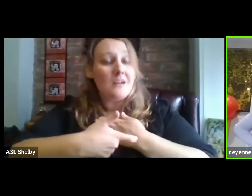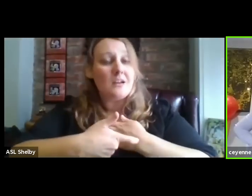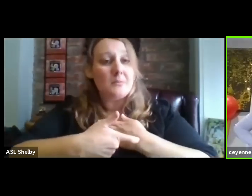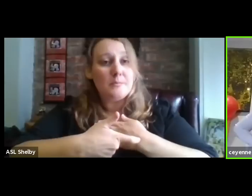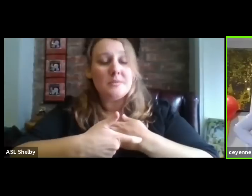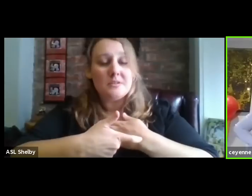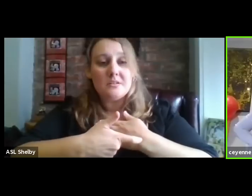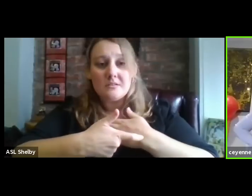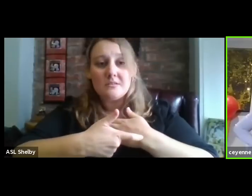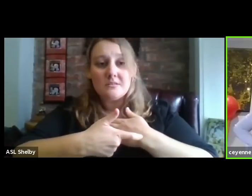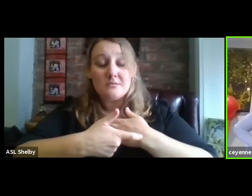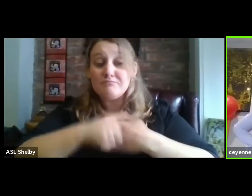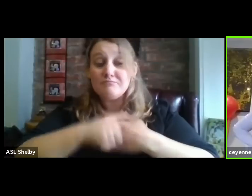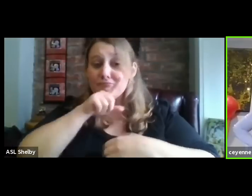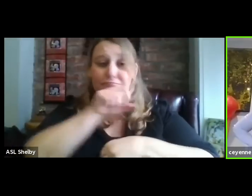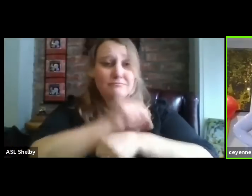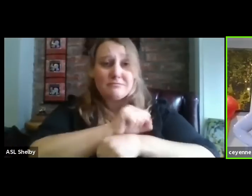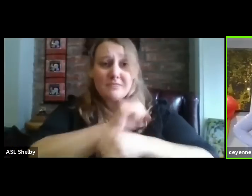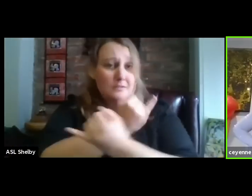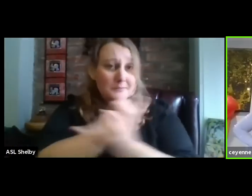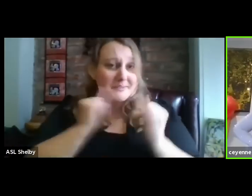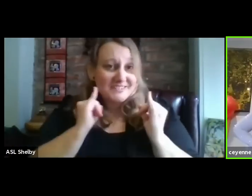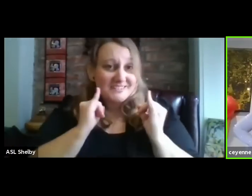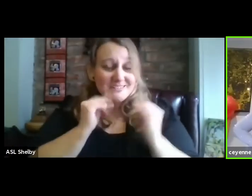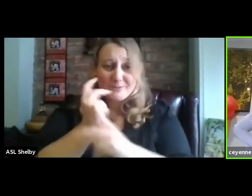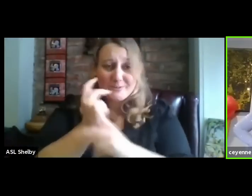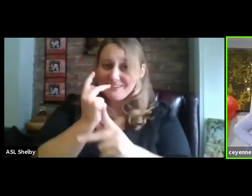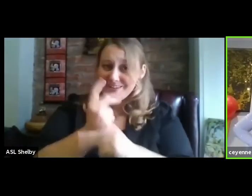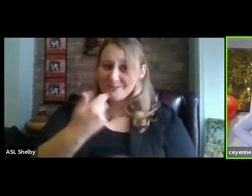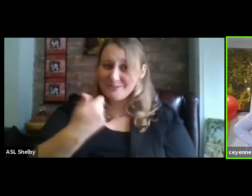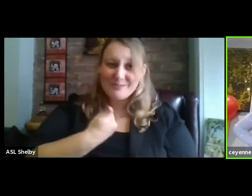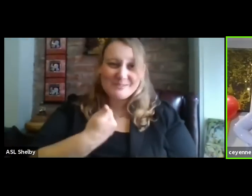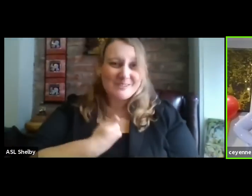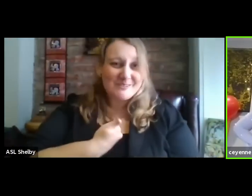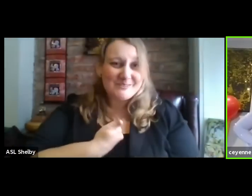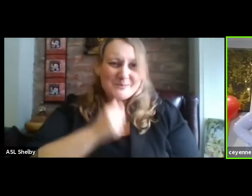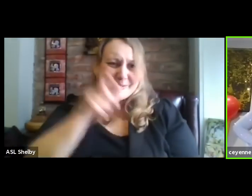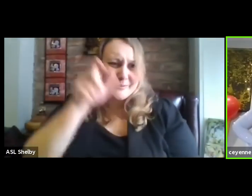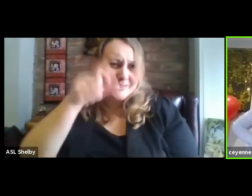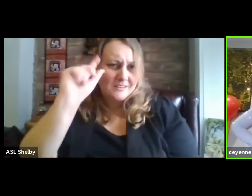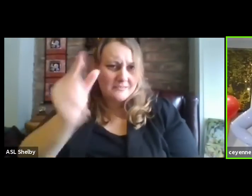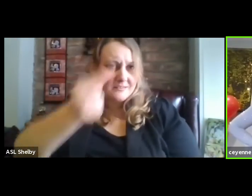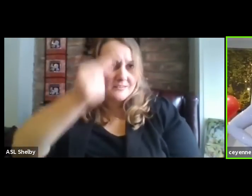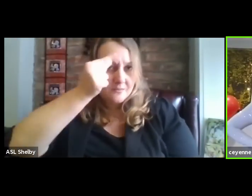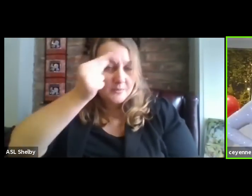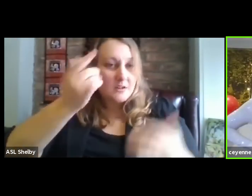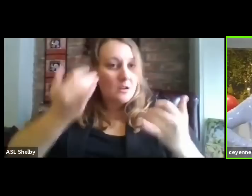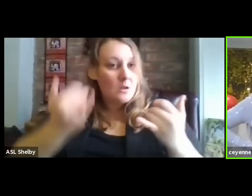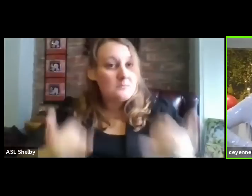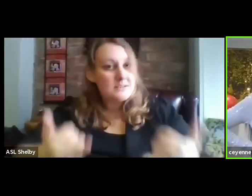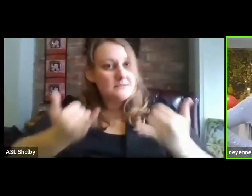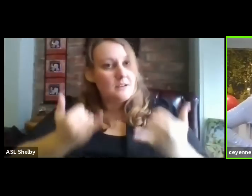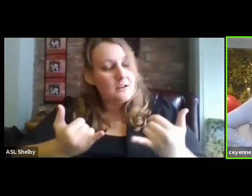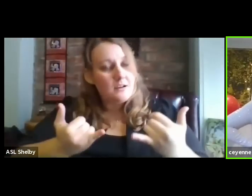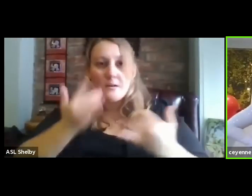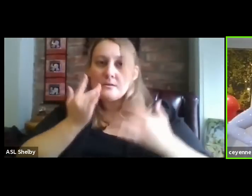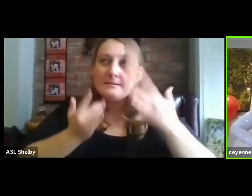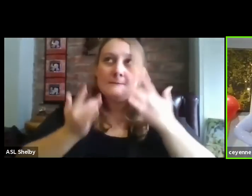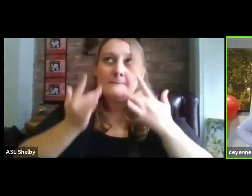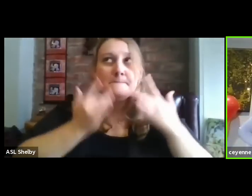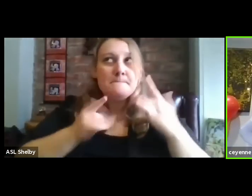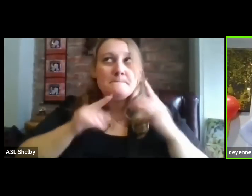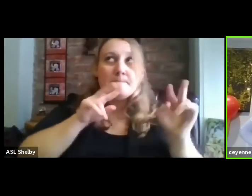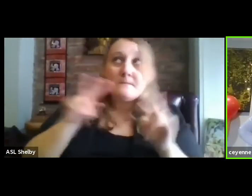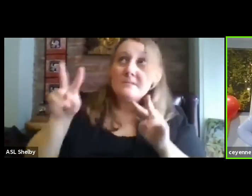literally independent. We've been able to take care of ourselves without needing the government. But now that we do need, we can't even go